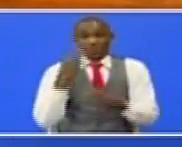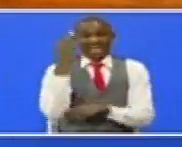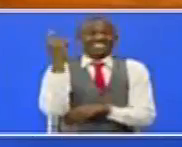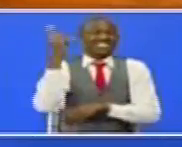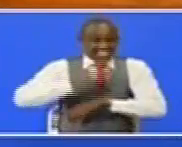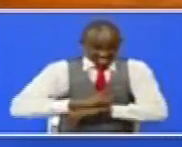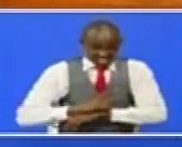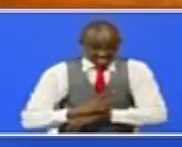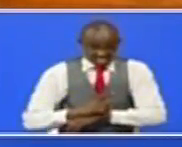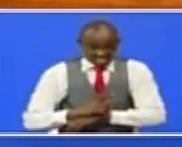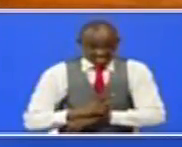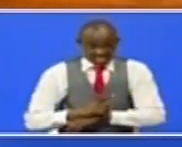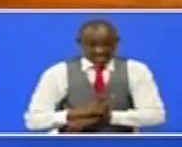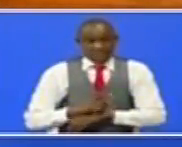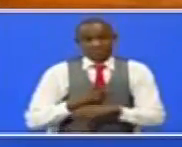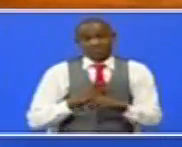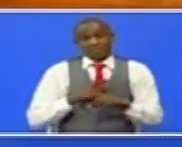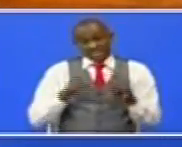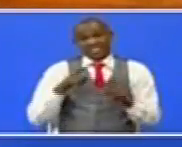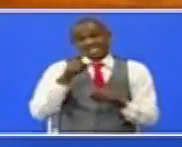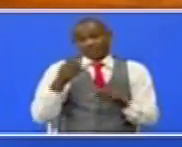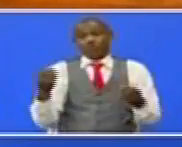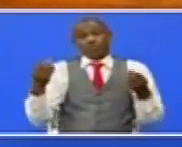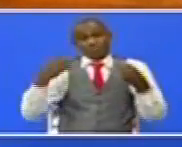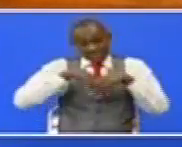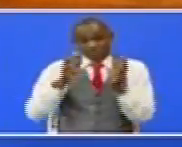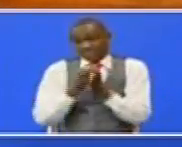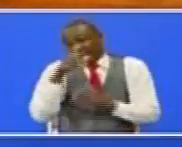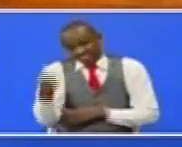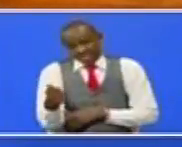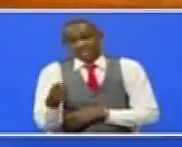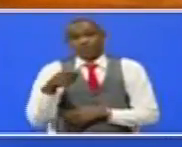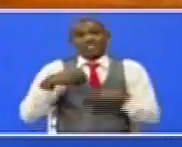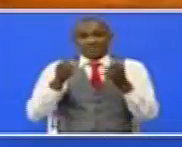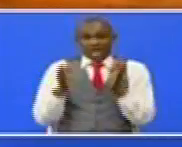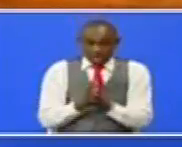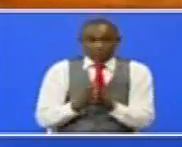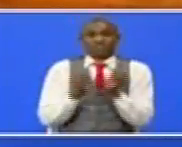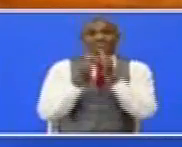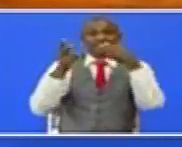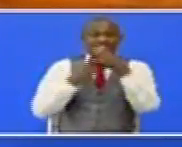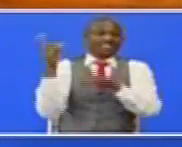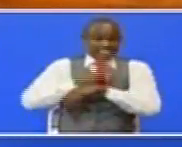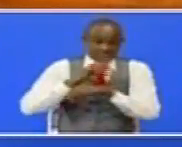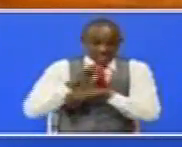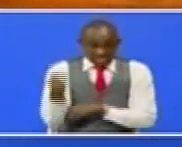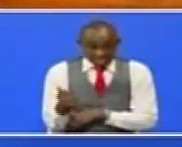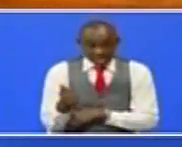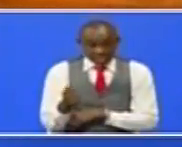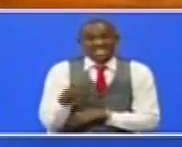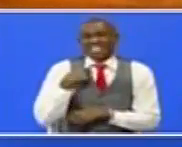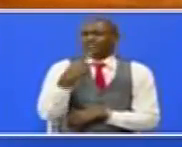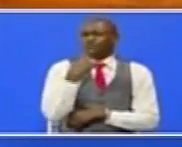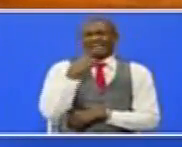days. But when it is given in combination with bromomycin, we give it for 17 days. So in